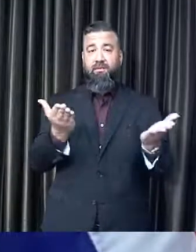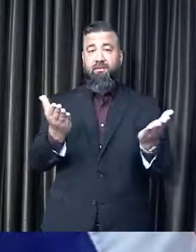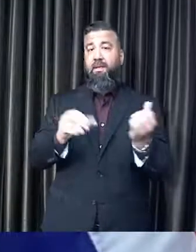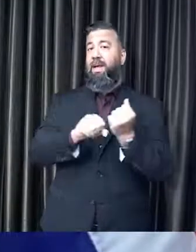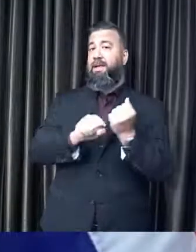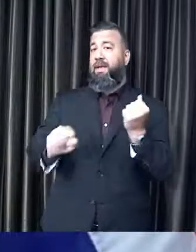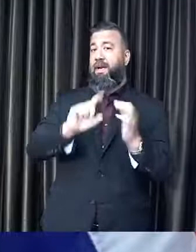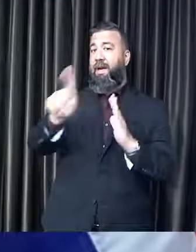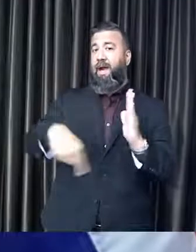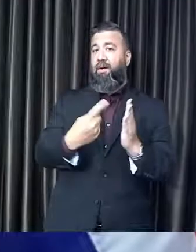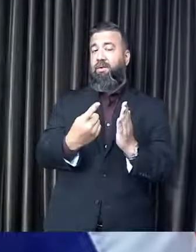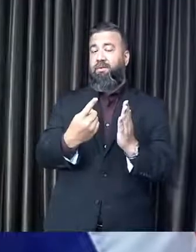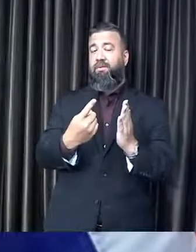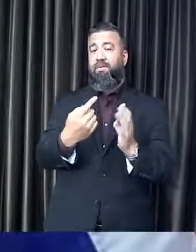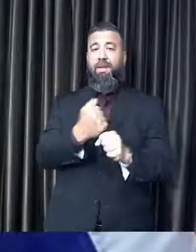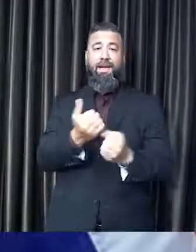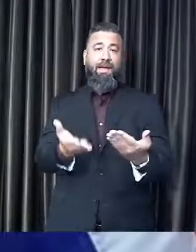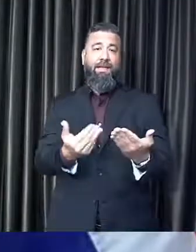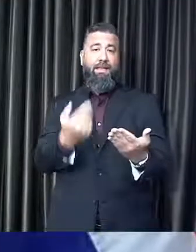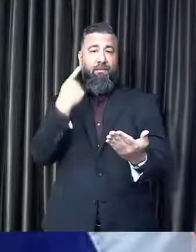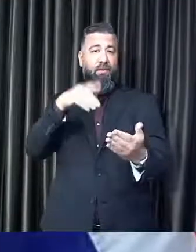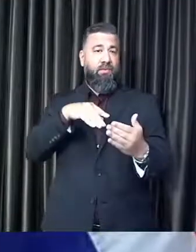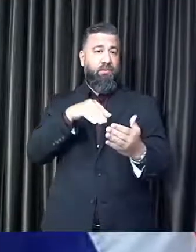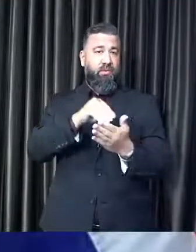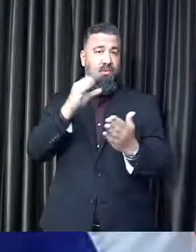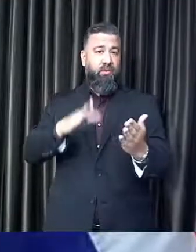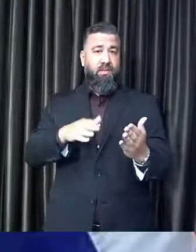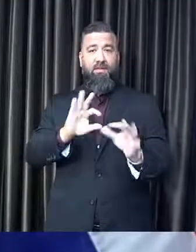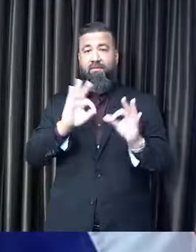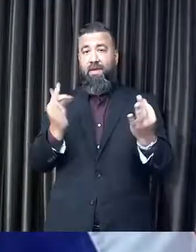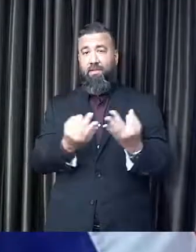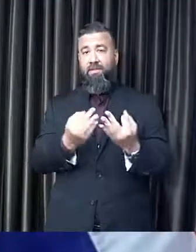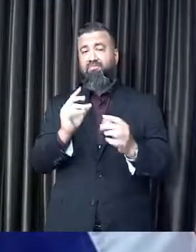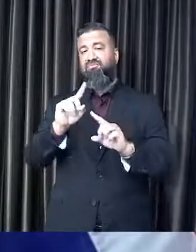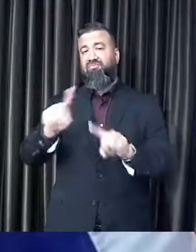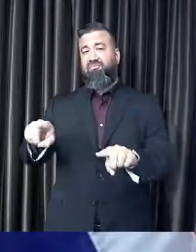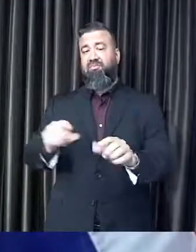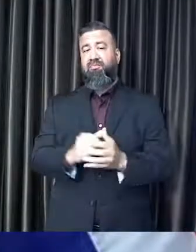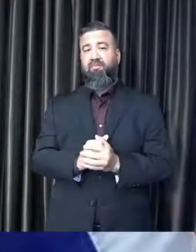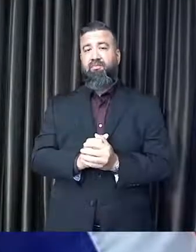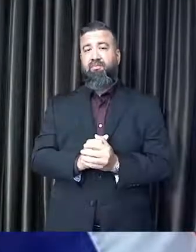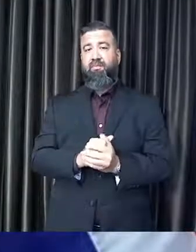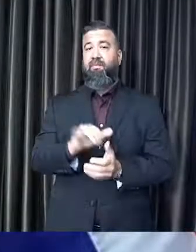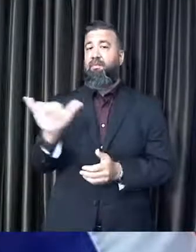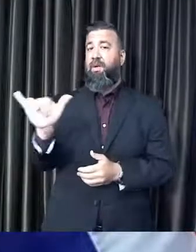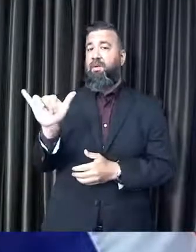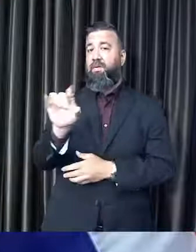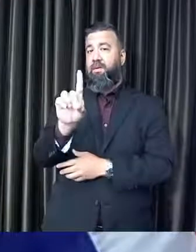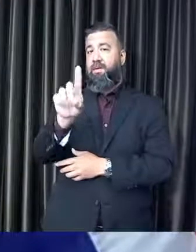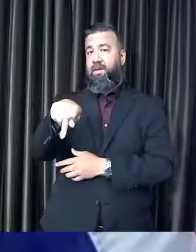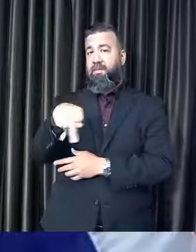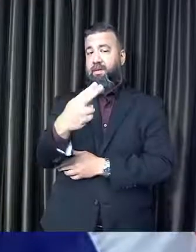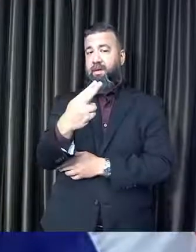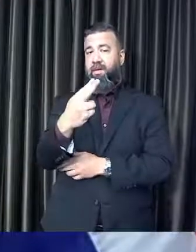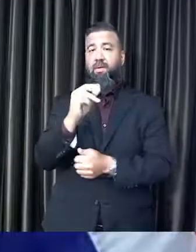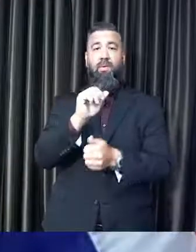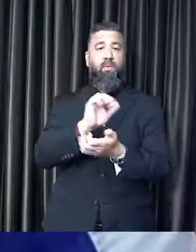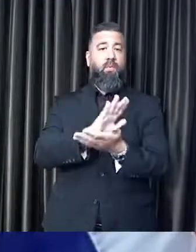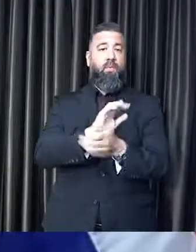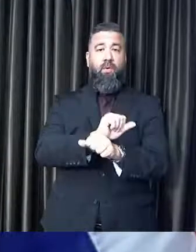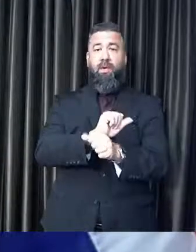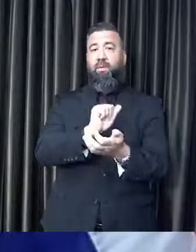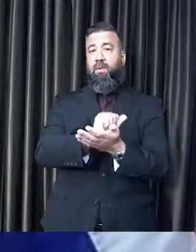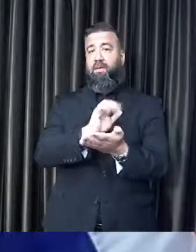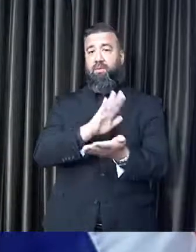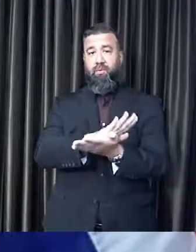students and their families to make it in. In addition to all of this, DPH is working with school nurses in the county